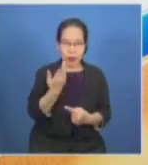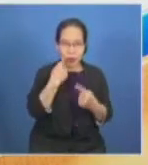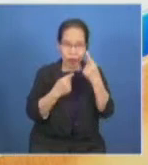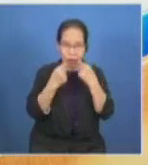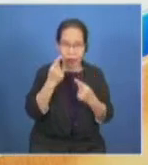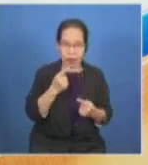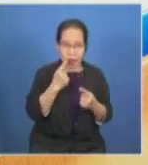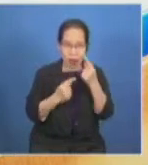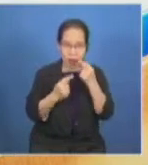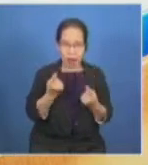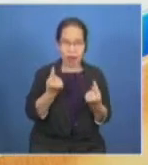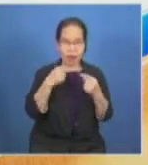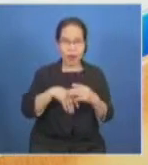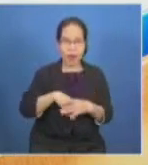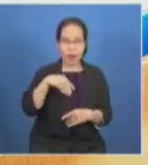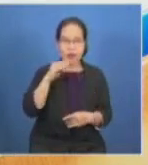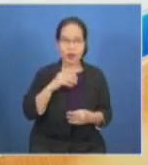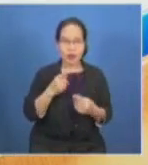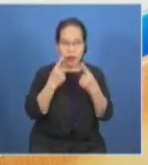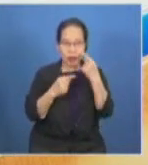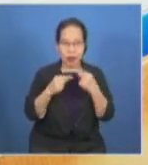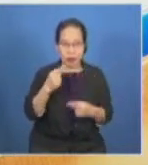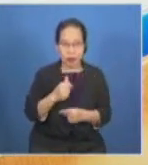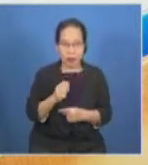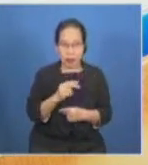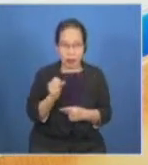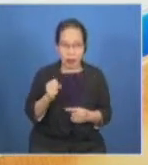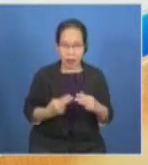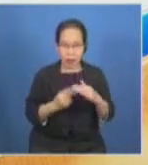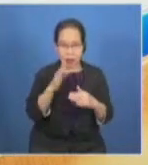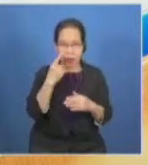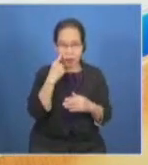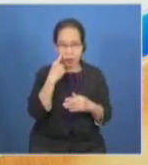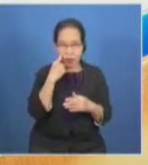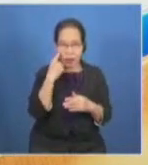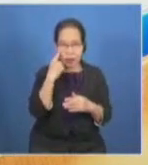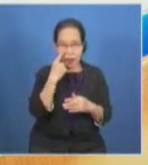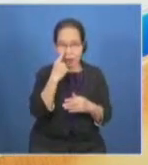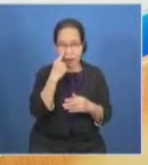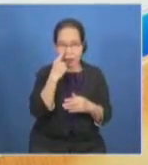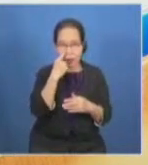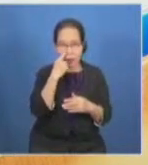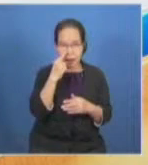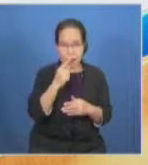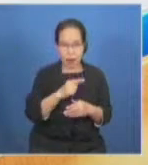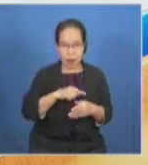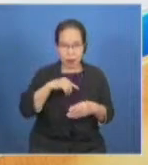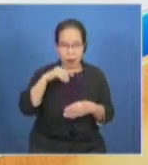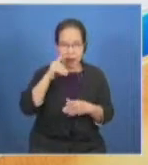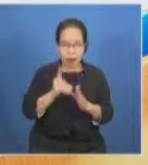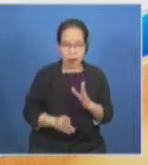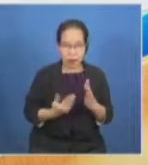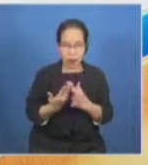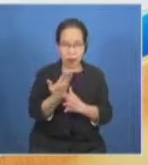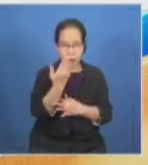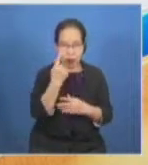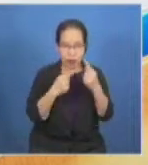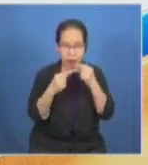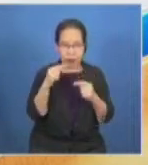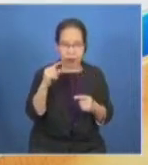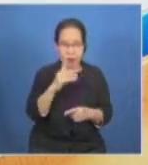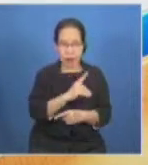come out of the tear glands under your eyelids and drain through the tear ducts that empty into your